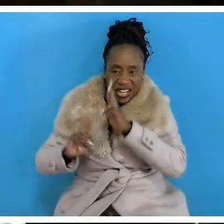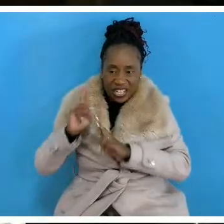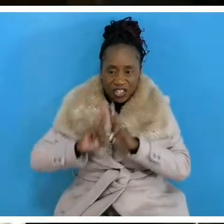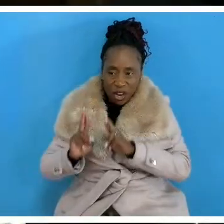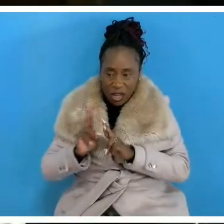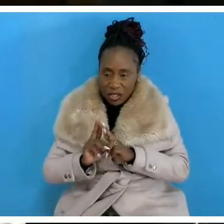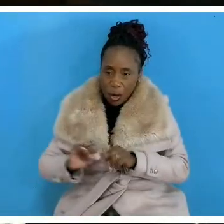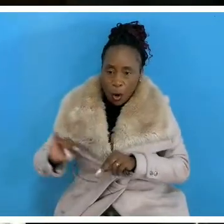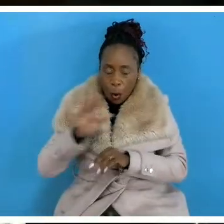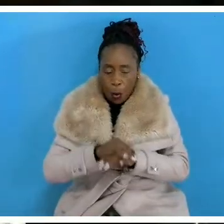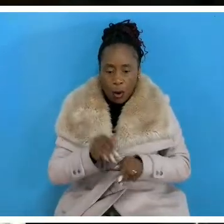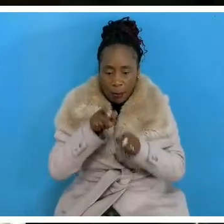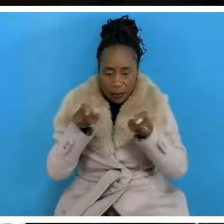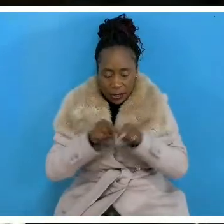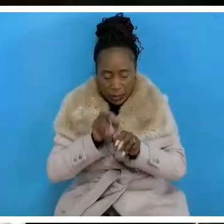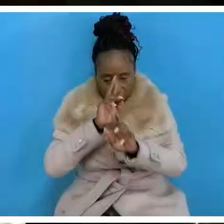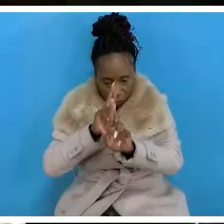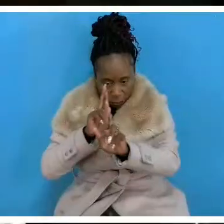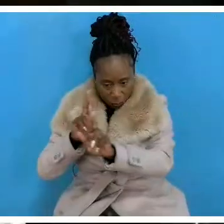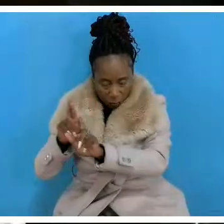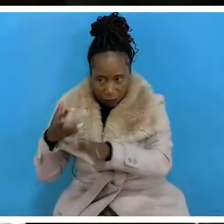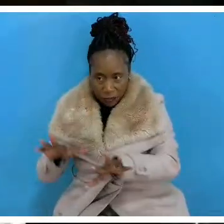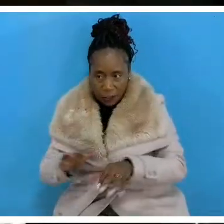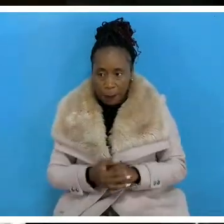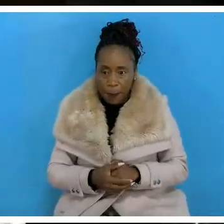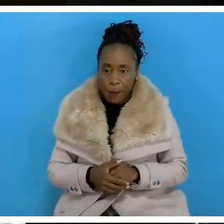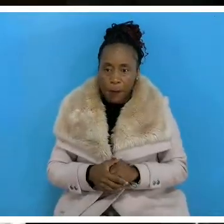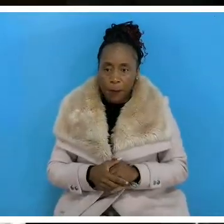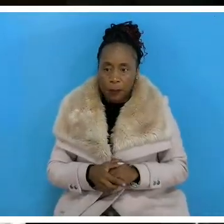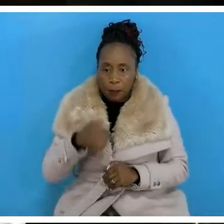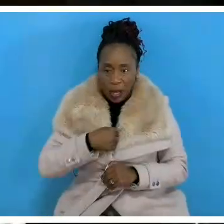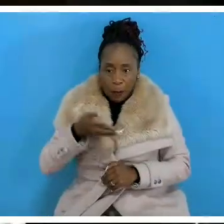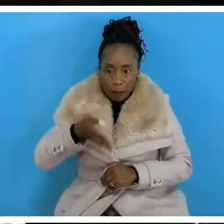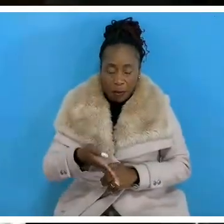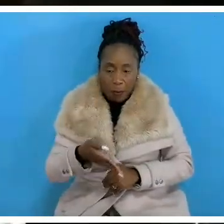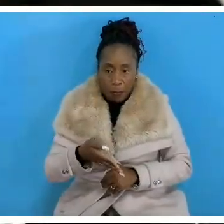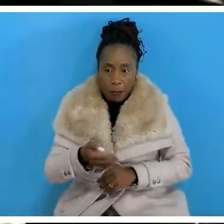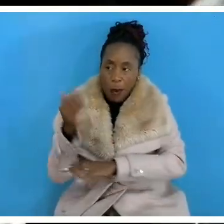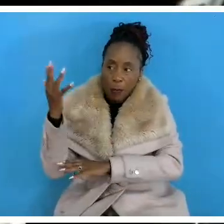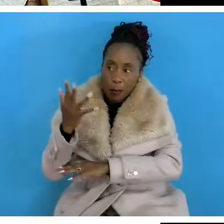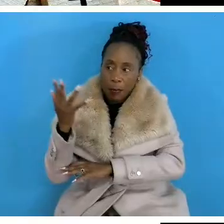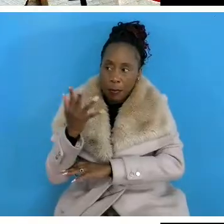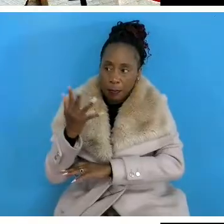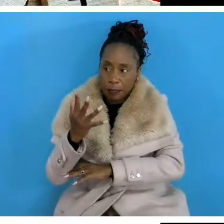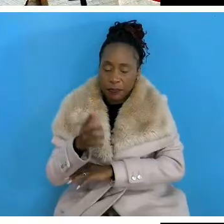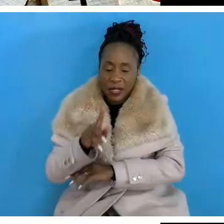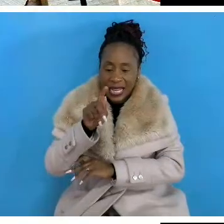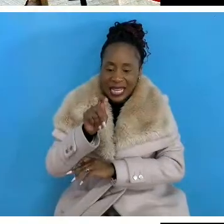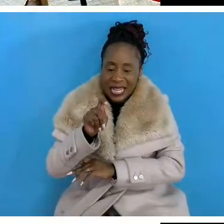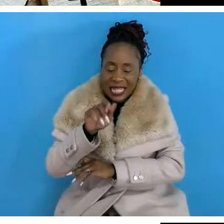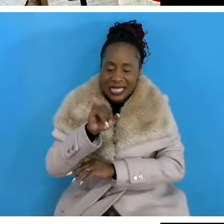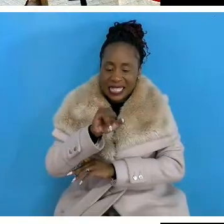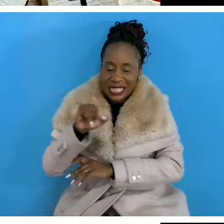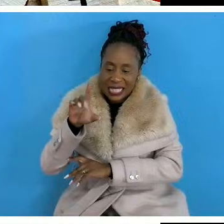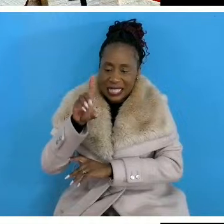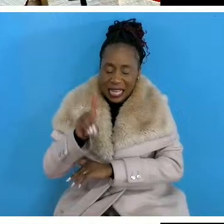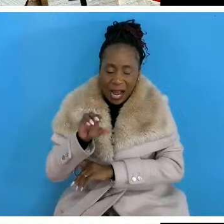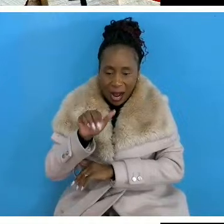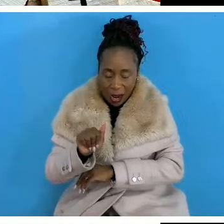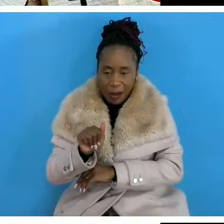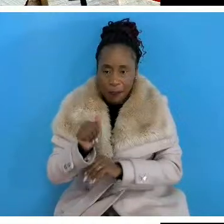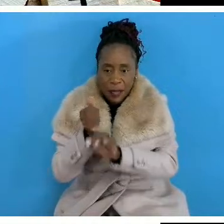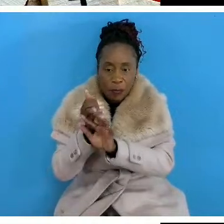all protocol observed. I'm here to present the TIDA Township Enterprise